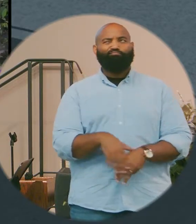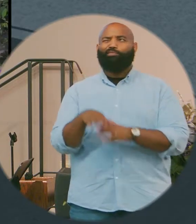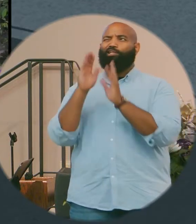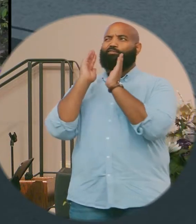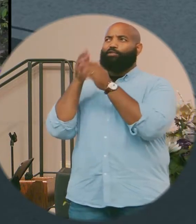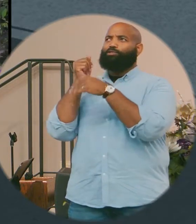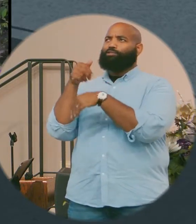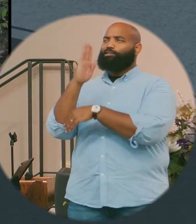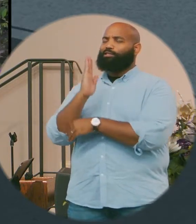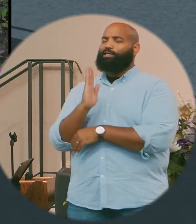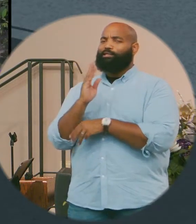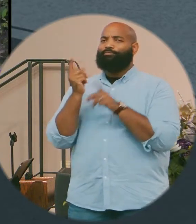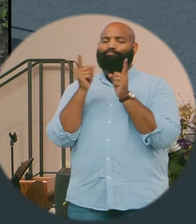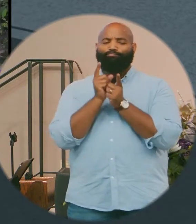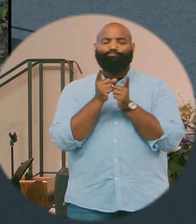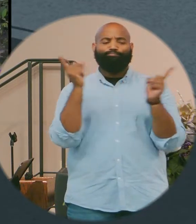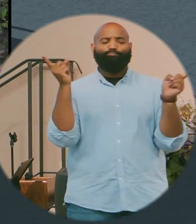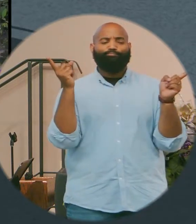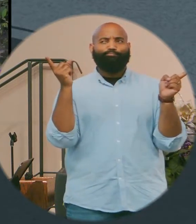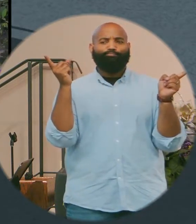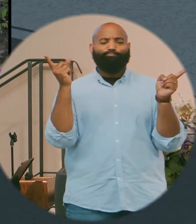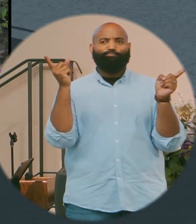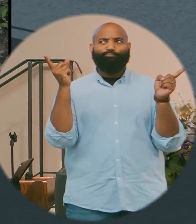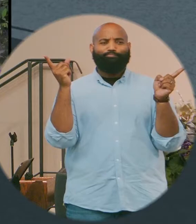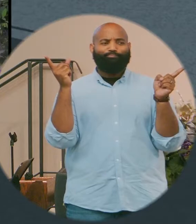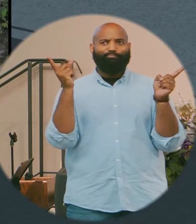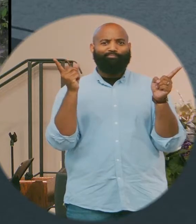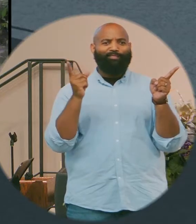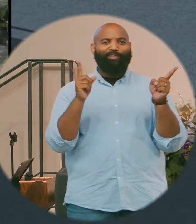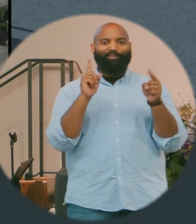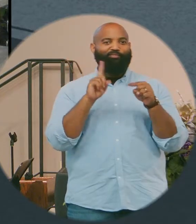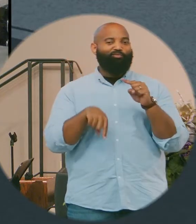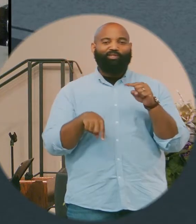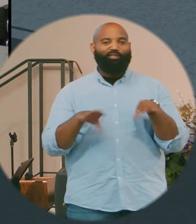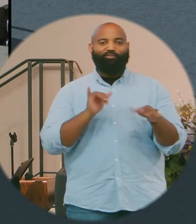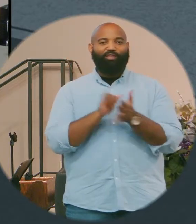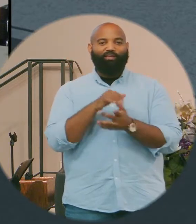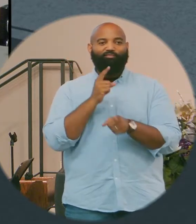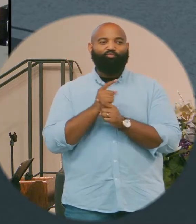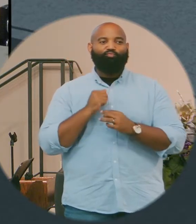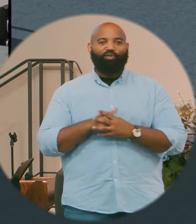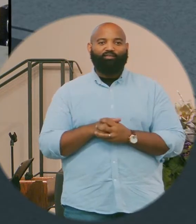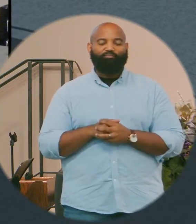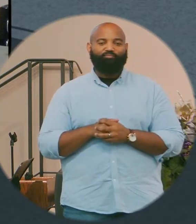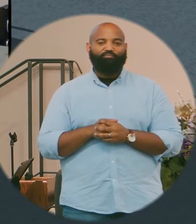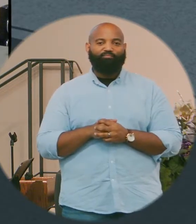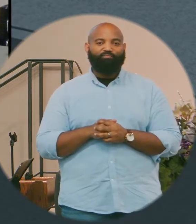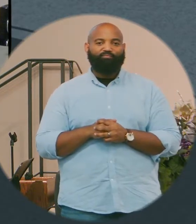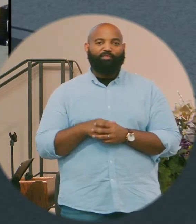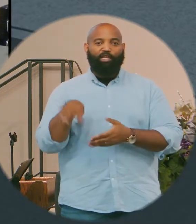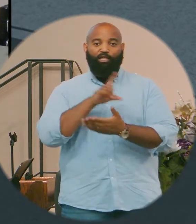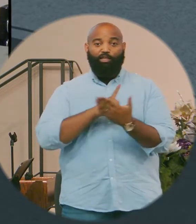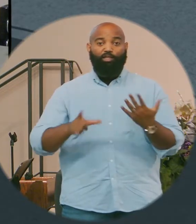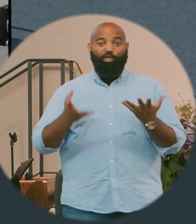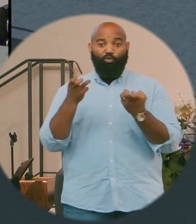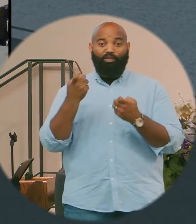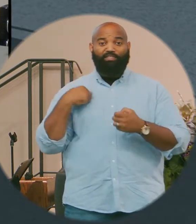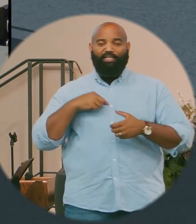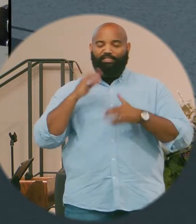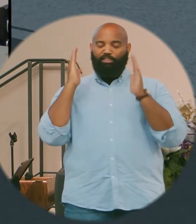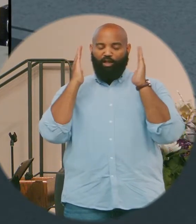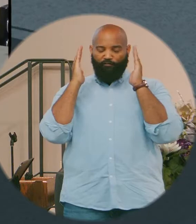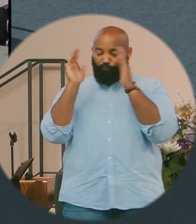on God. Right? That's spiritual cockeyedness. And the Lord wants us to get our vision